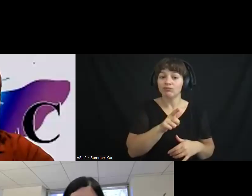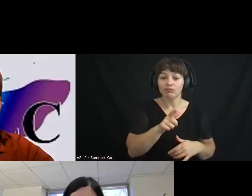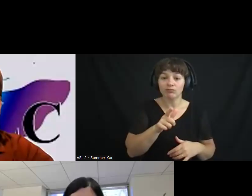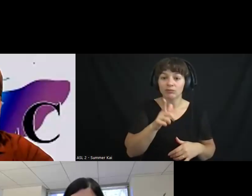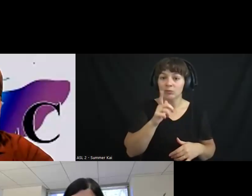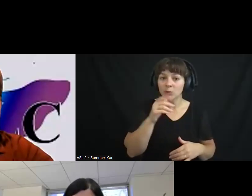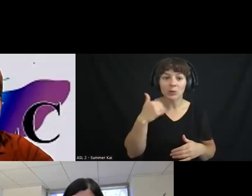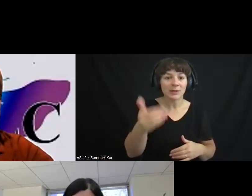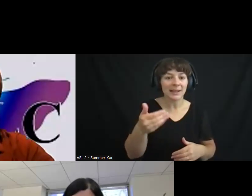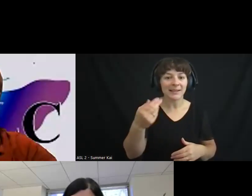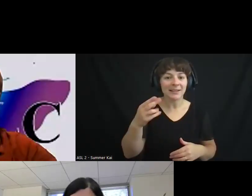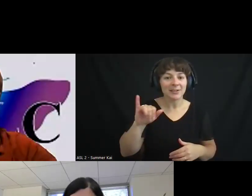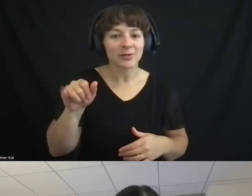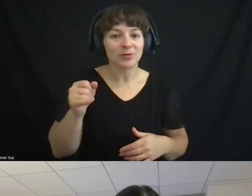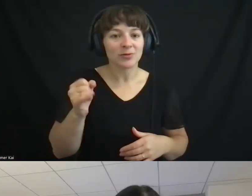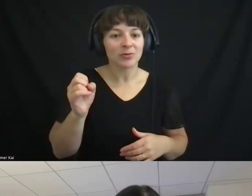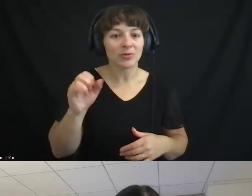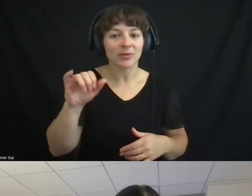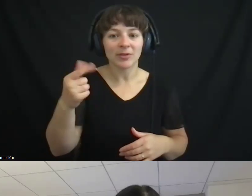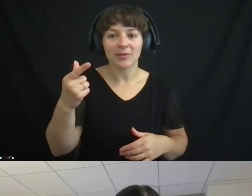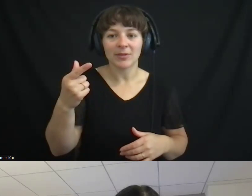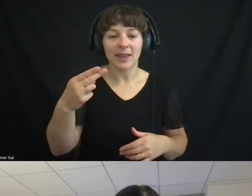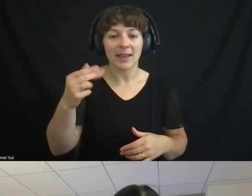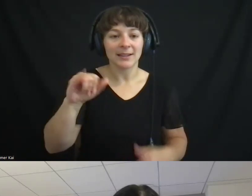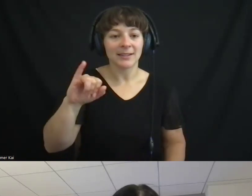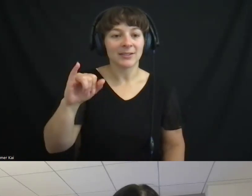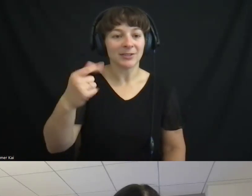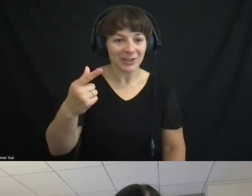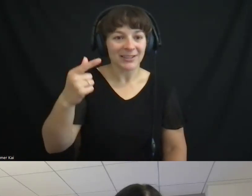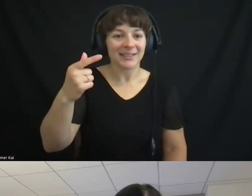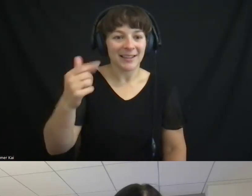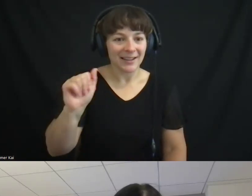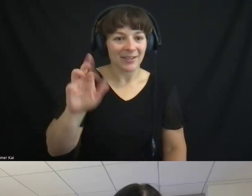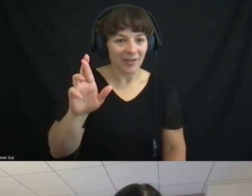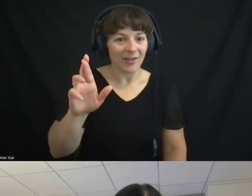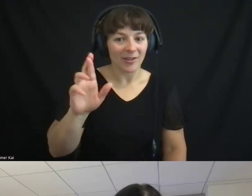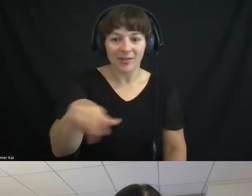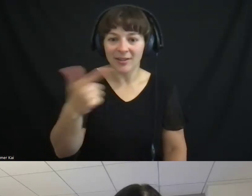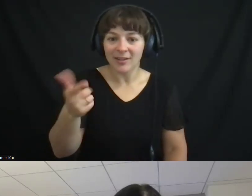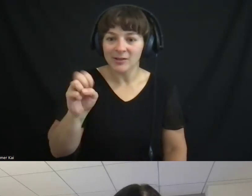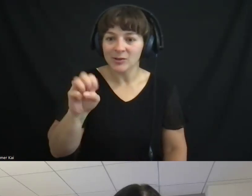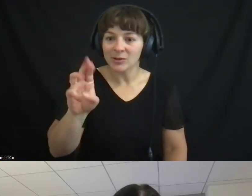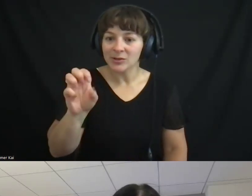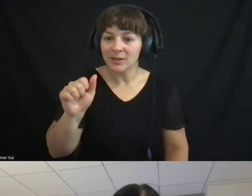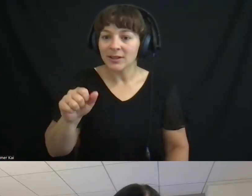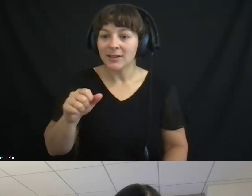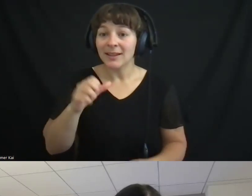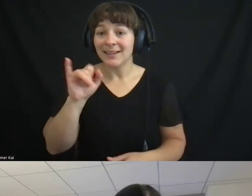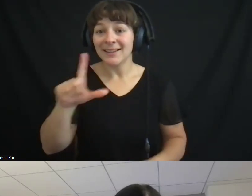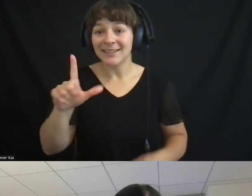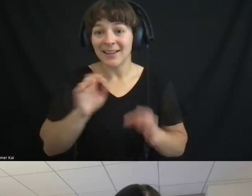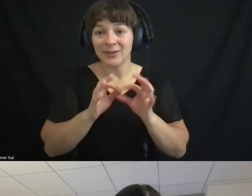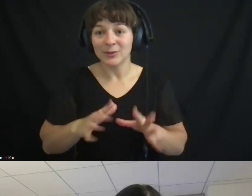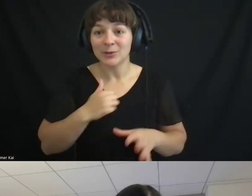you turning it over to Susan? Turning it to me and I'm turning it to Susan. Okay. Good morning. I'm sorry to interrupt you. This is